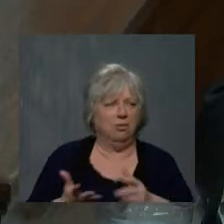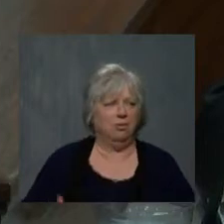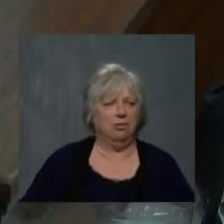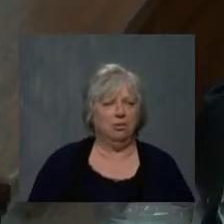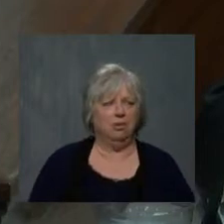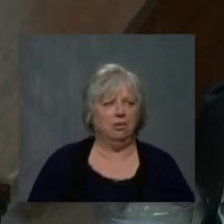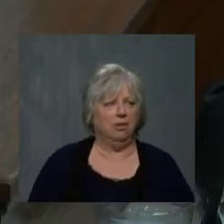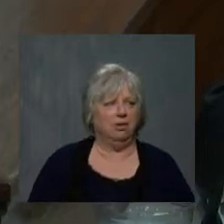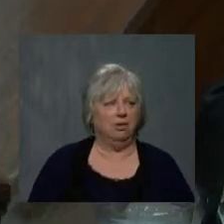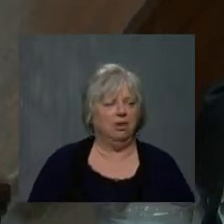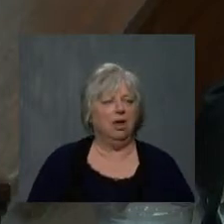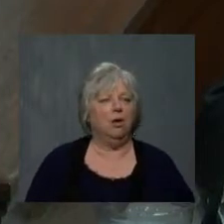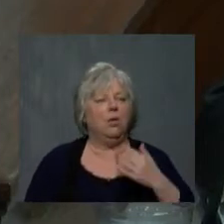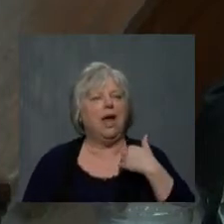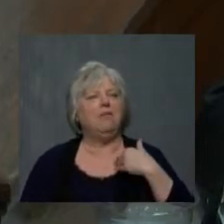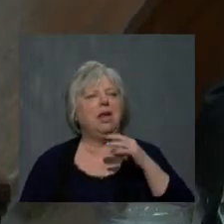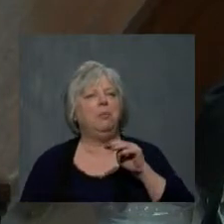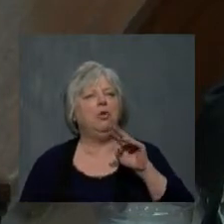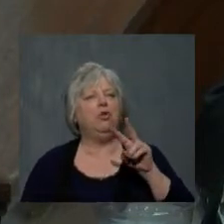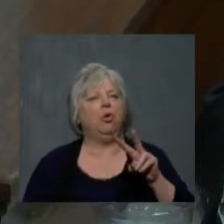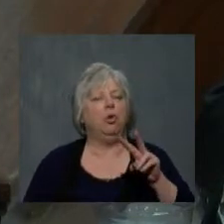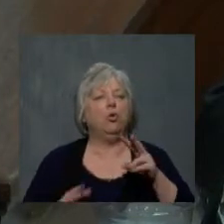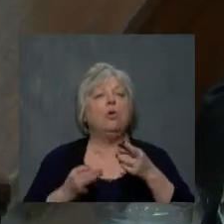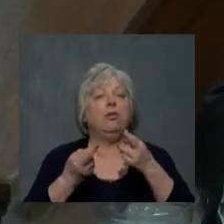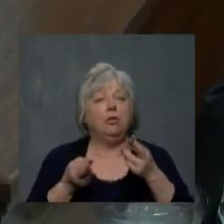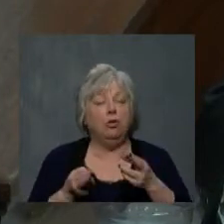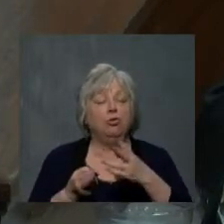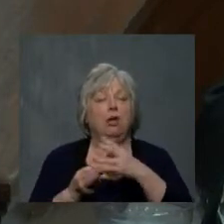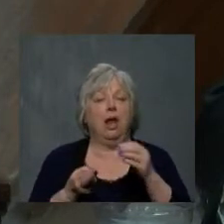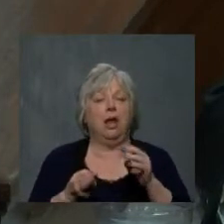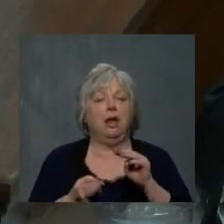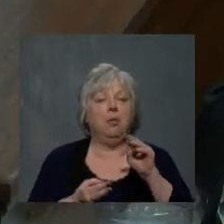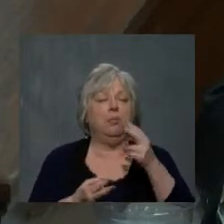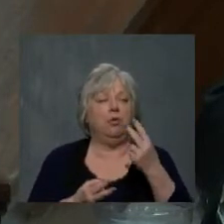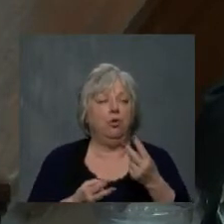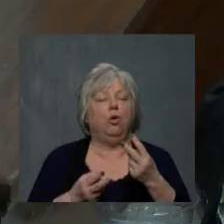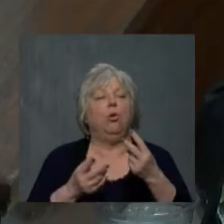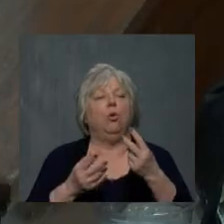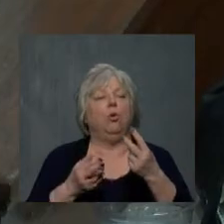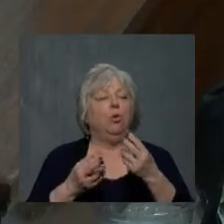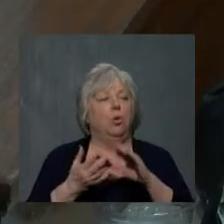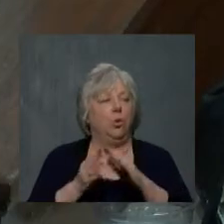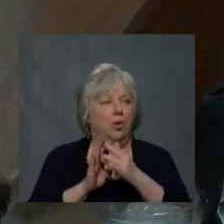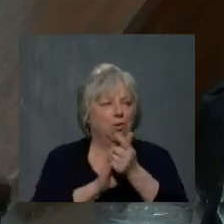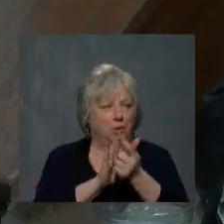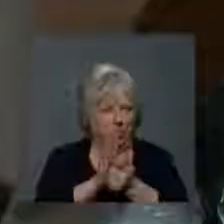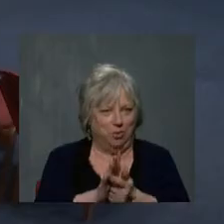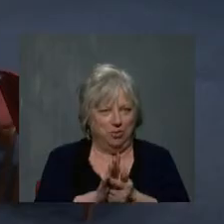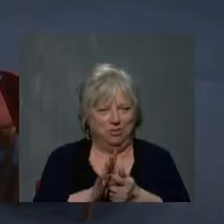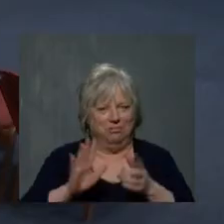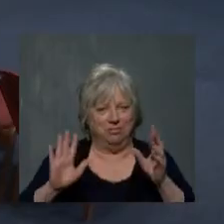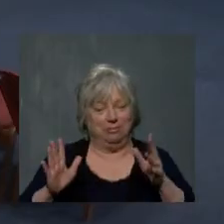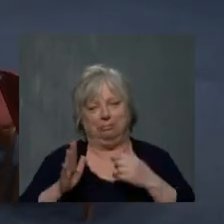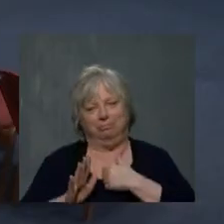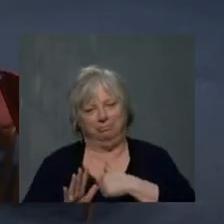right there? There's an M2 ordinance and an M2 resolution, I think. Okay.